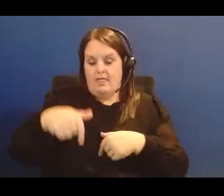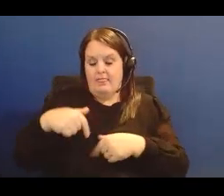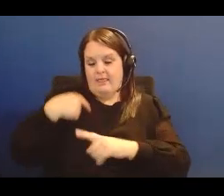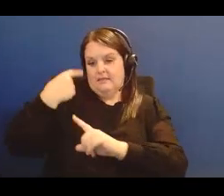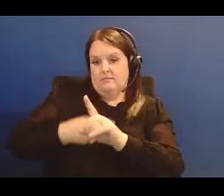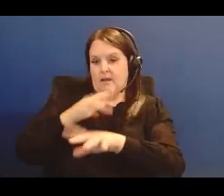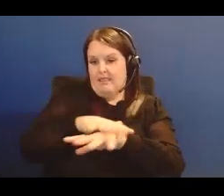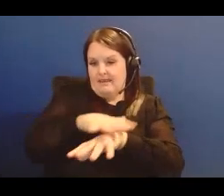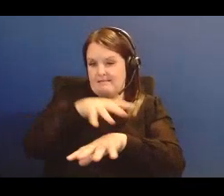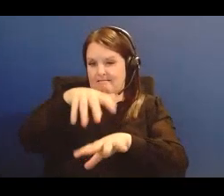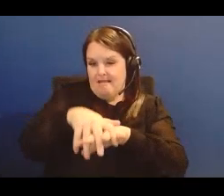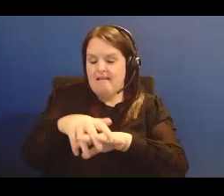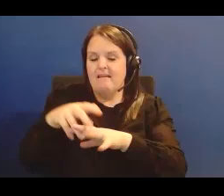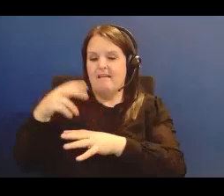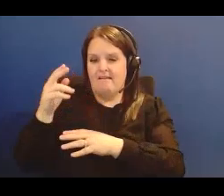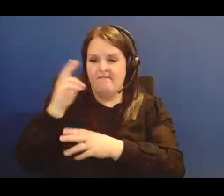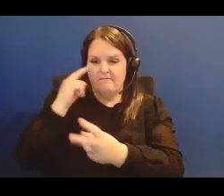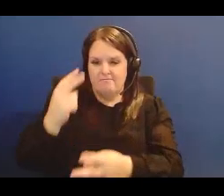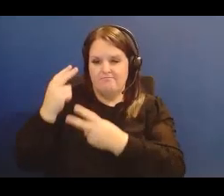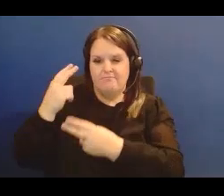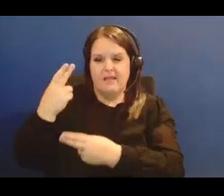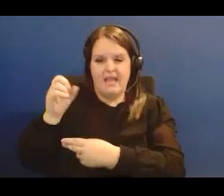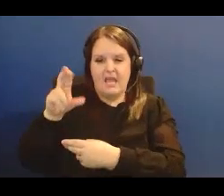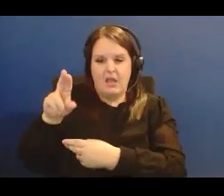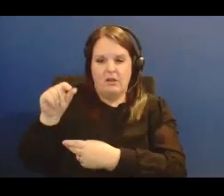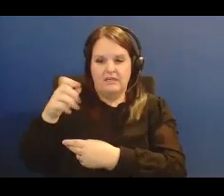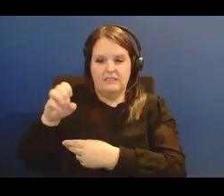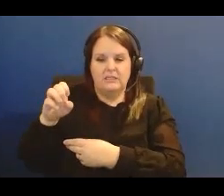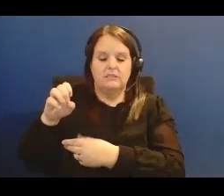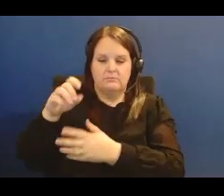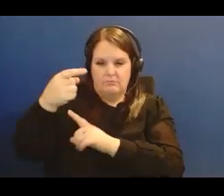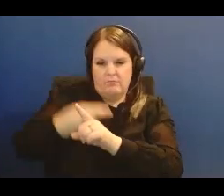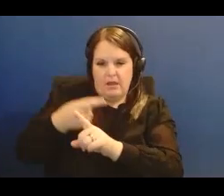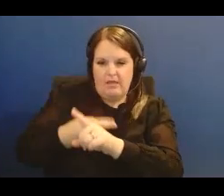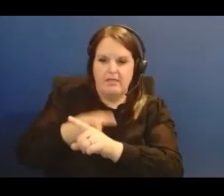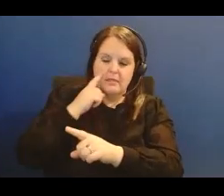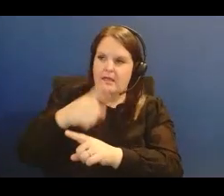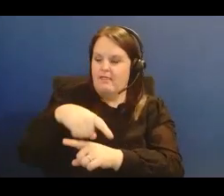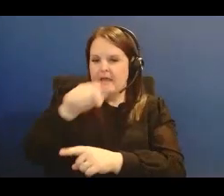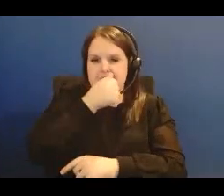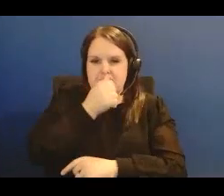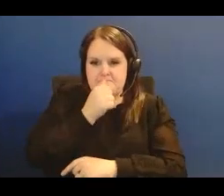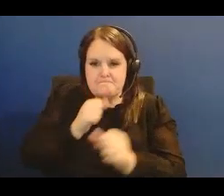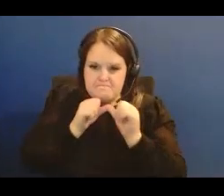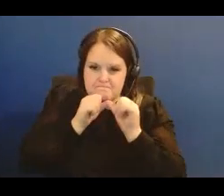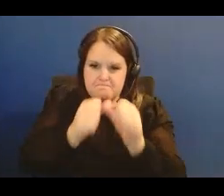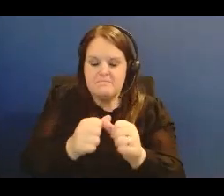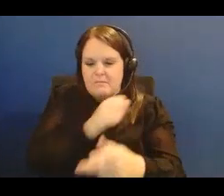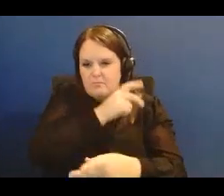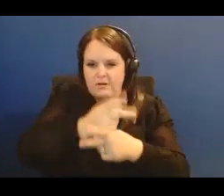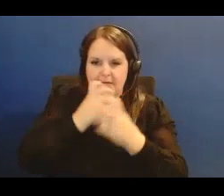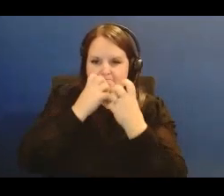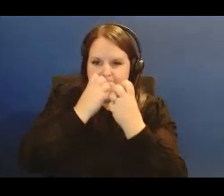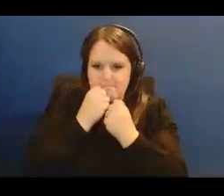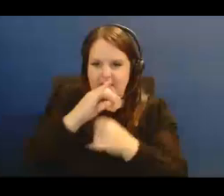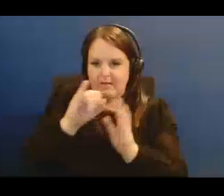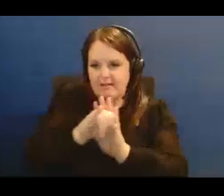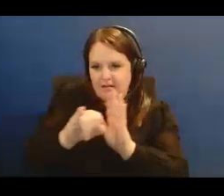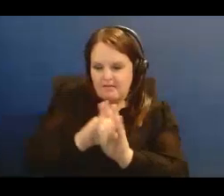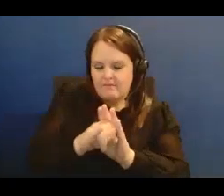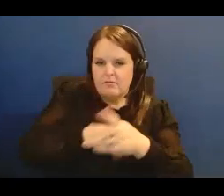Month, and we would like to recognize them. Despite these things, they've persevered, preserving their identities, protecting sacred lands, and advocating